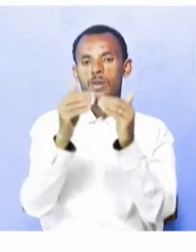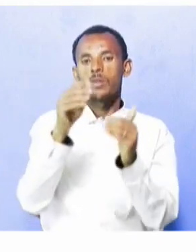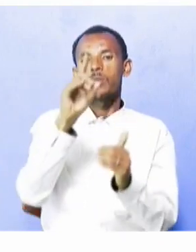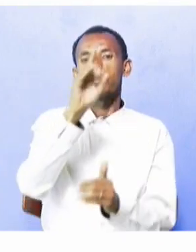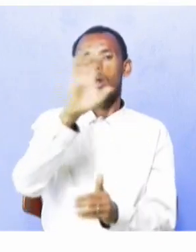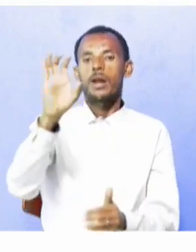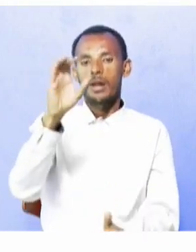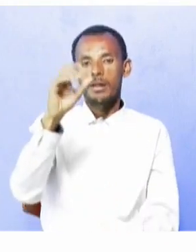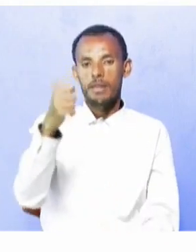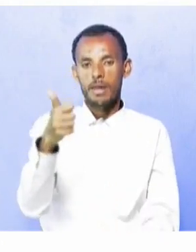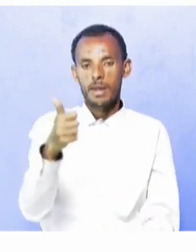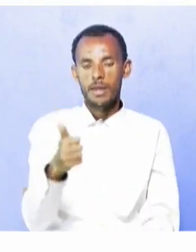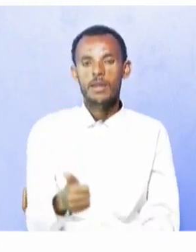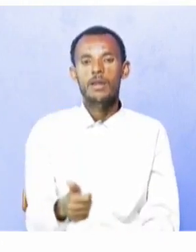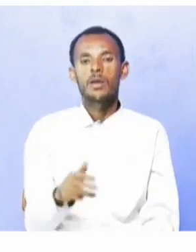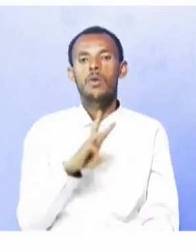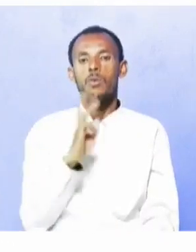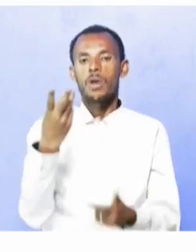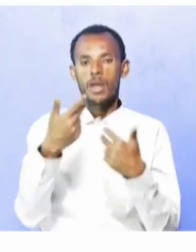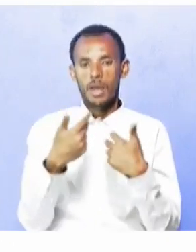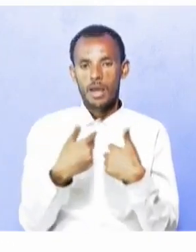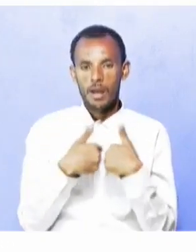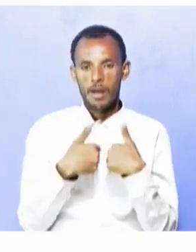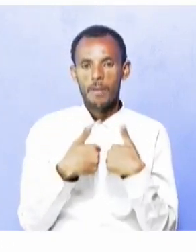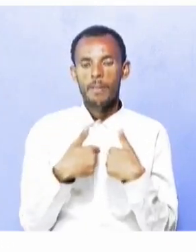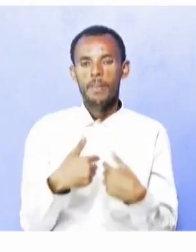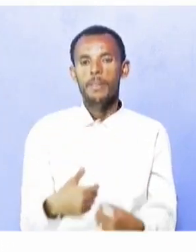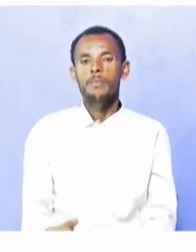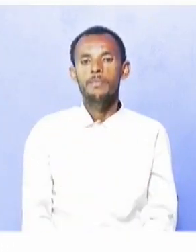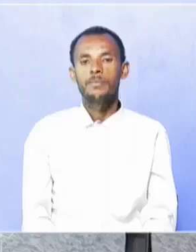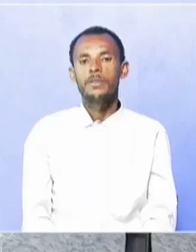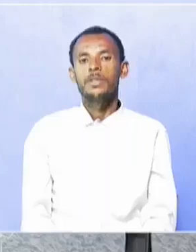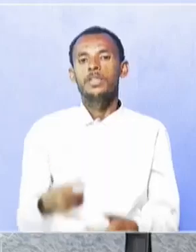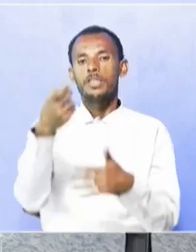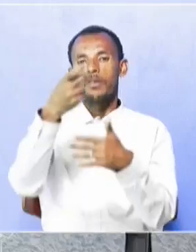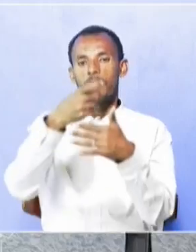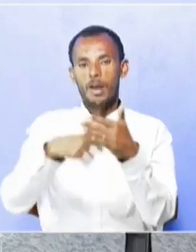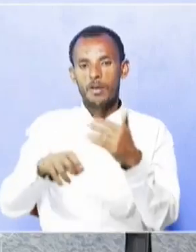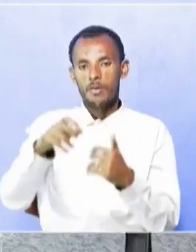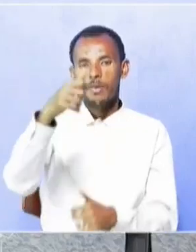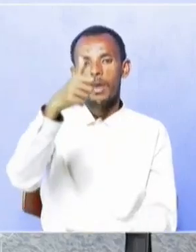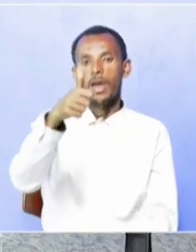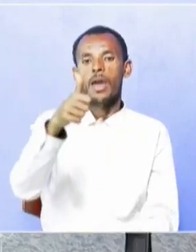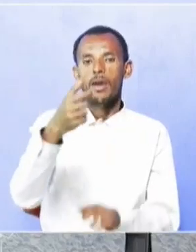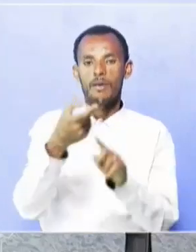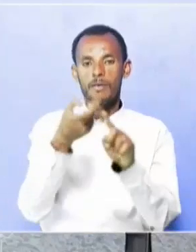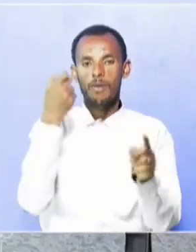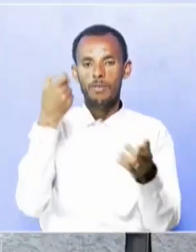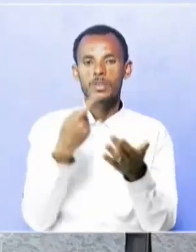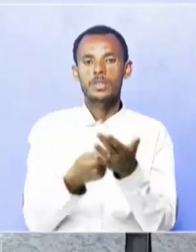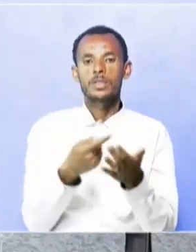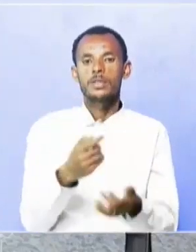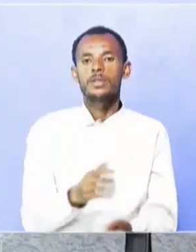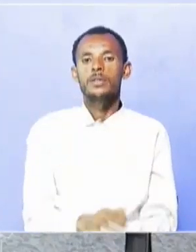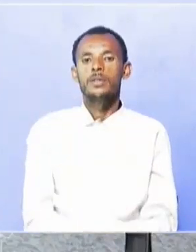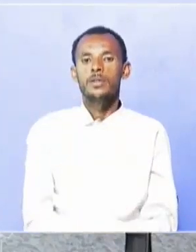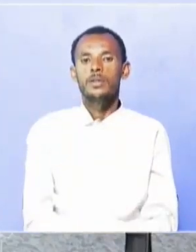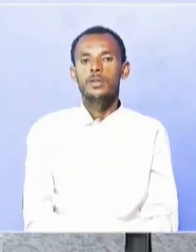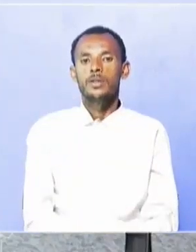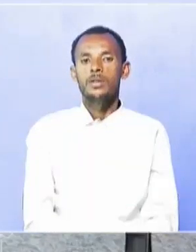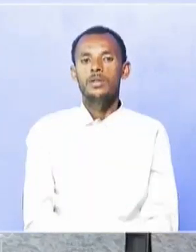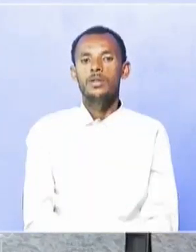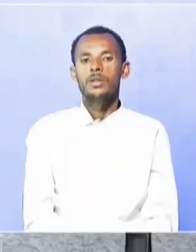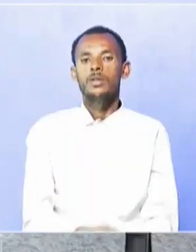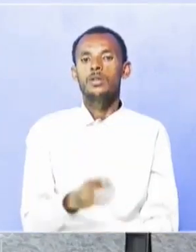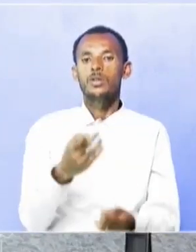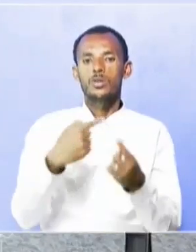degree. Okay, we have the value of A from this, right?